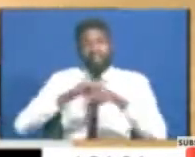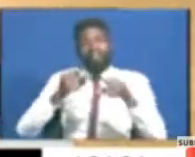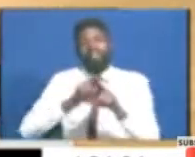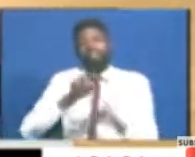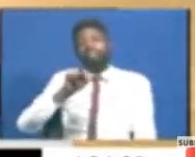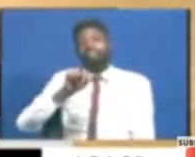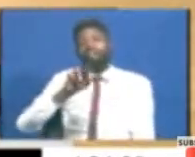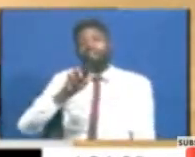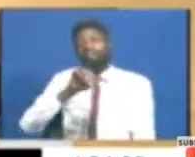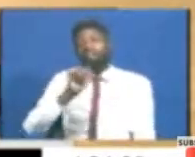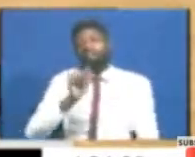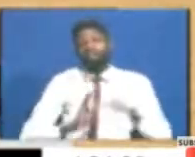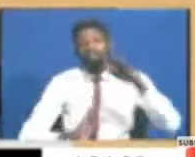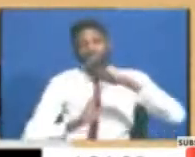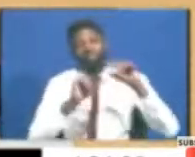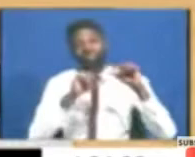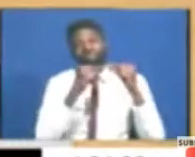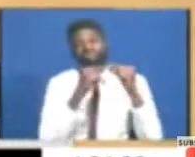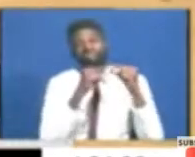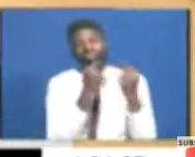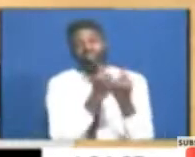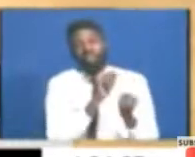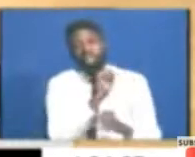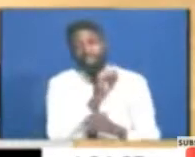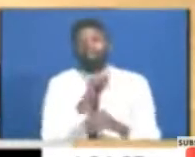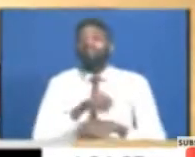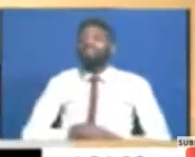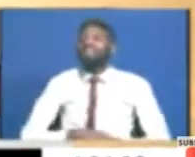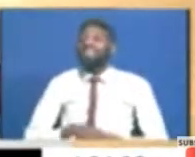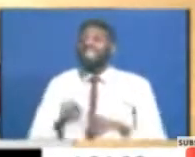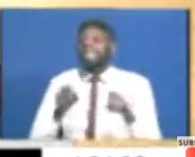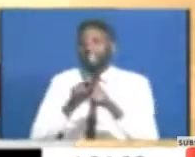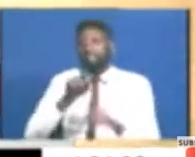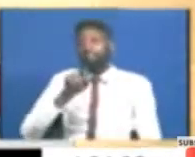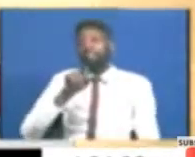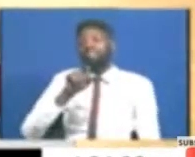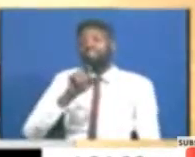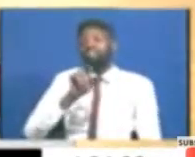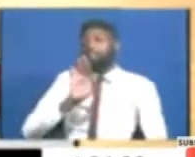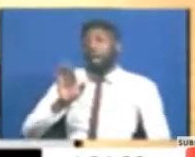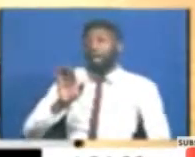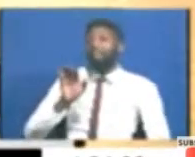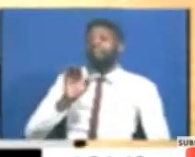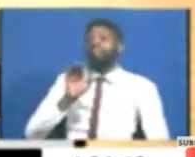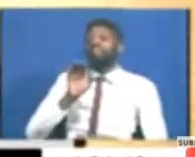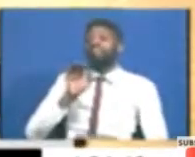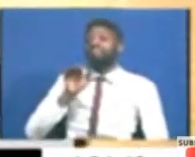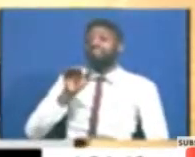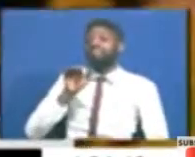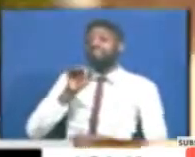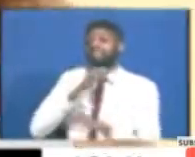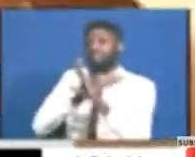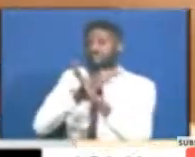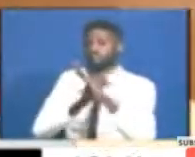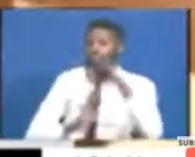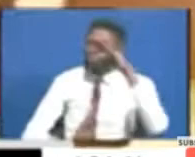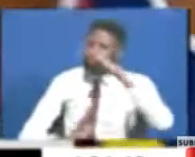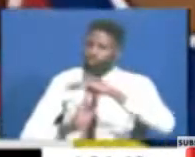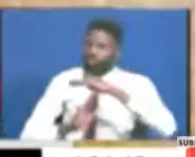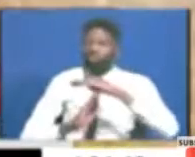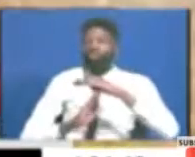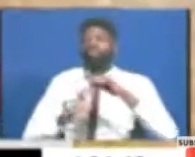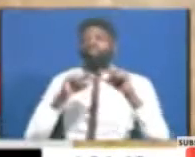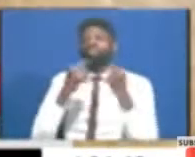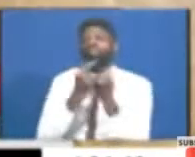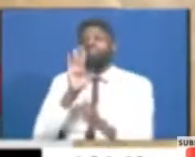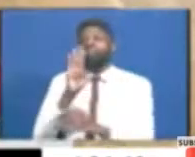with 2 points, while Zambia is top in Group B with 2 points. The two teams from the tournament, apart